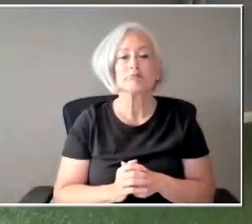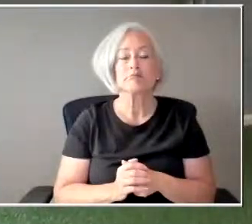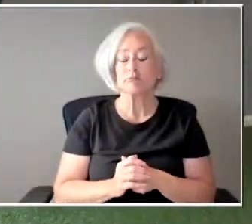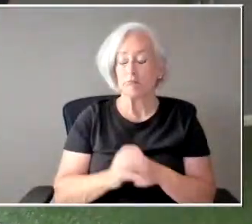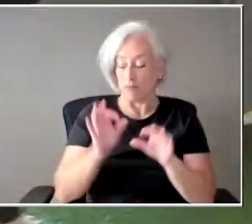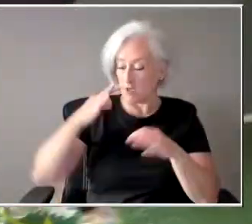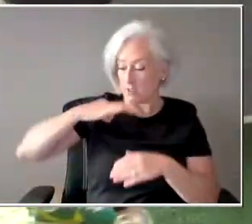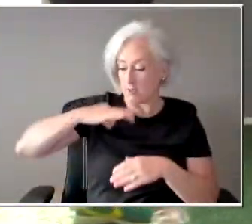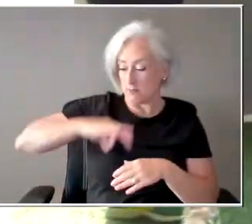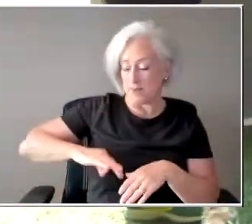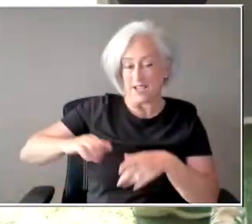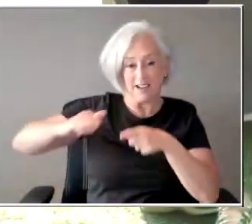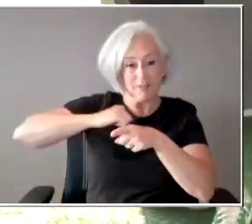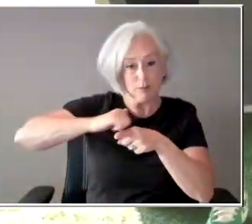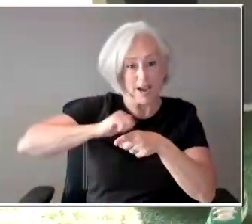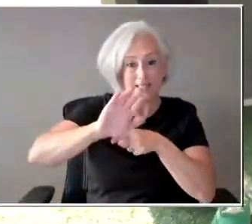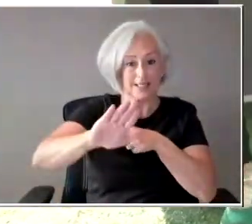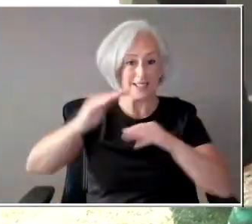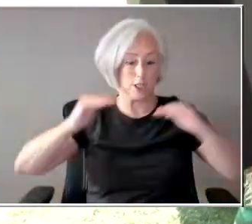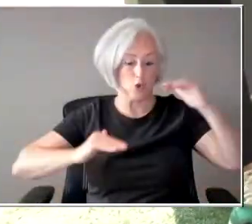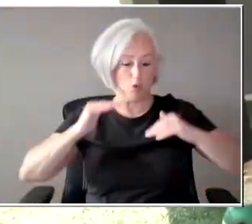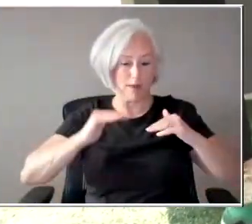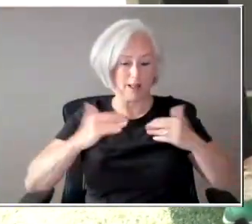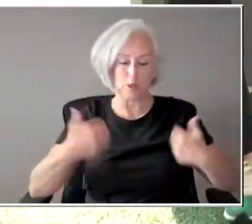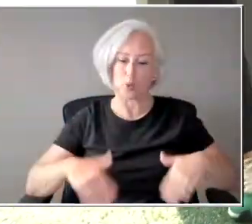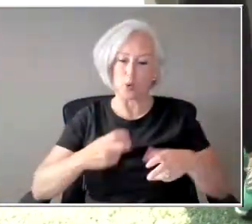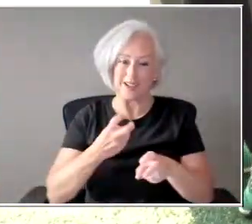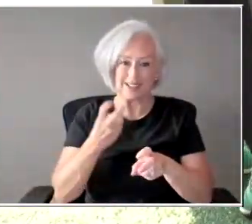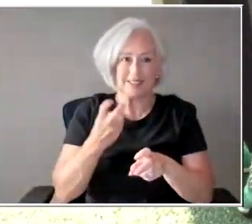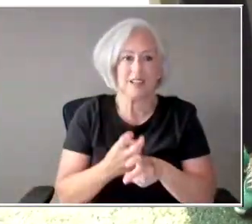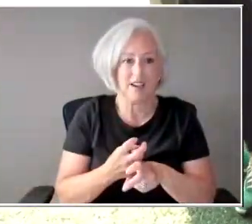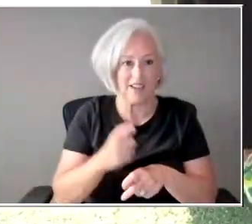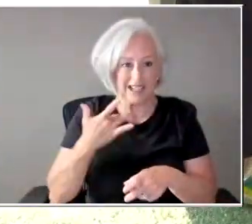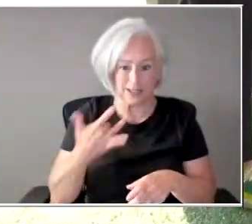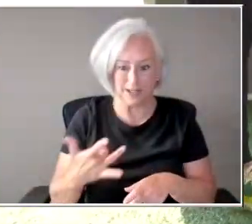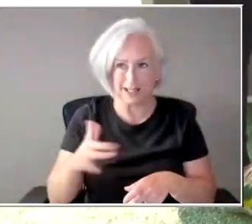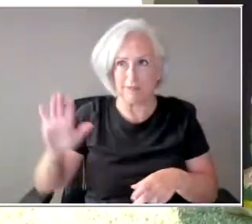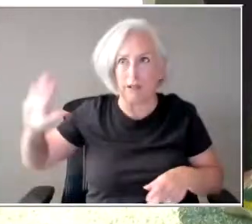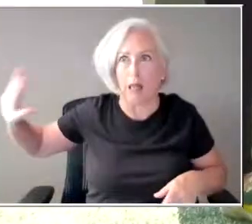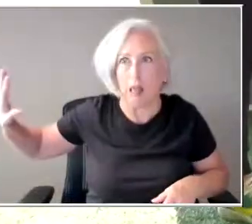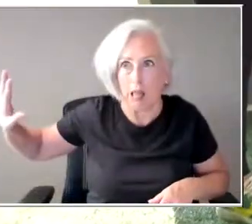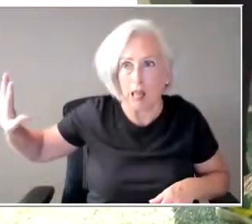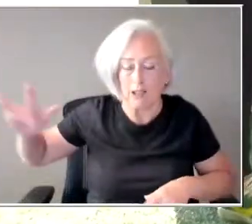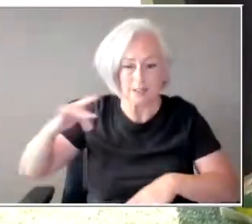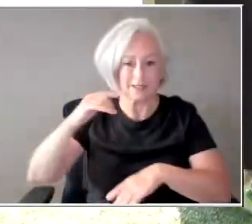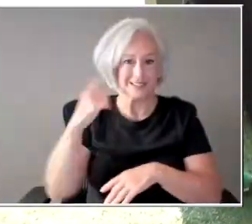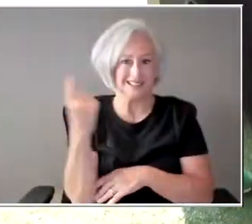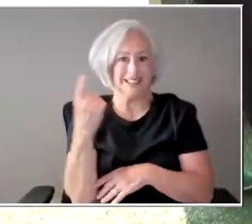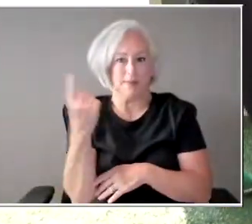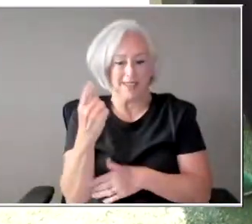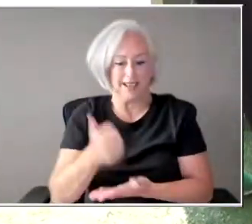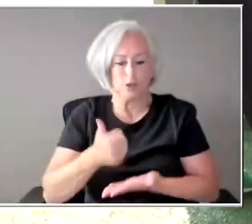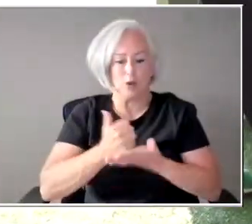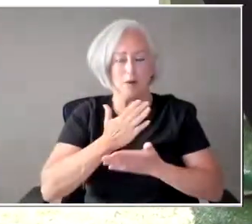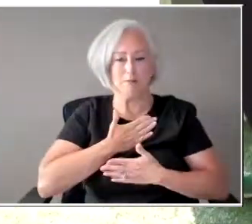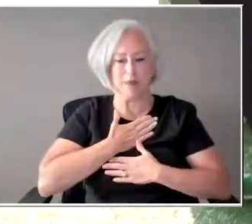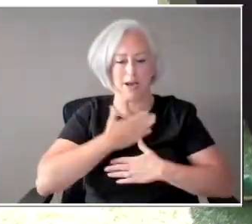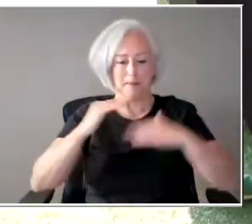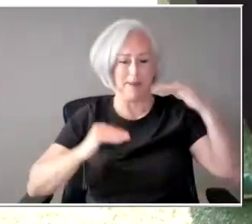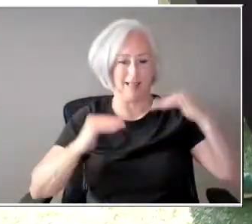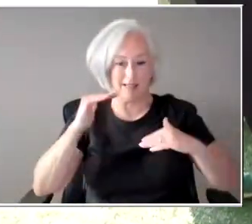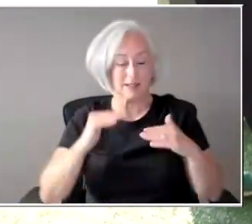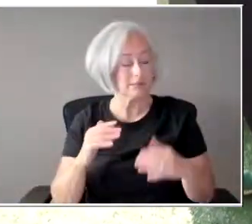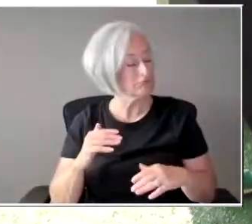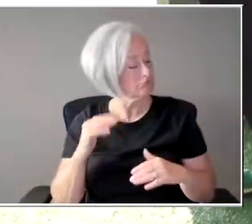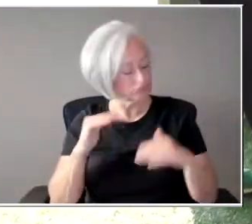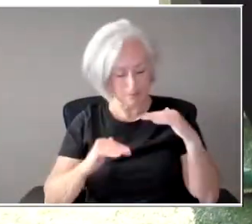the balance, because that's tough. I usually have to use something. For sure. I like to incorporate any little bit of balance into everybody's routine, because it, just